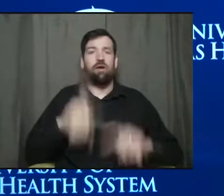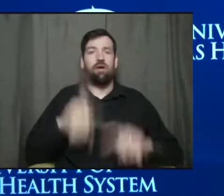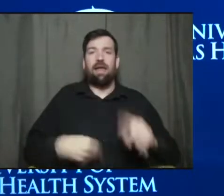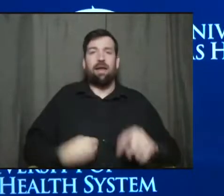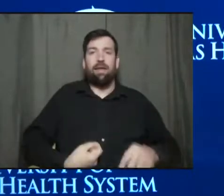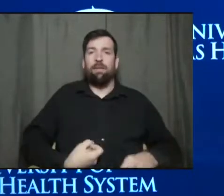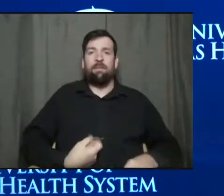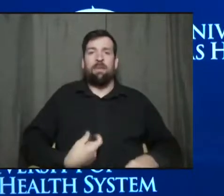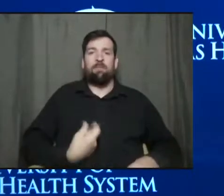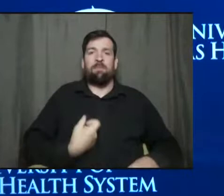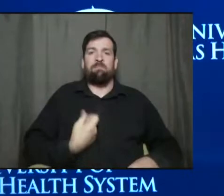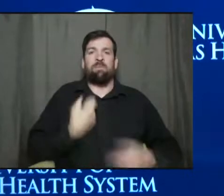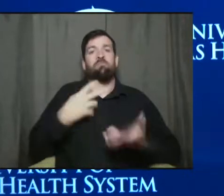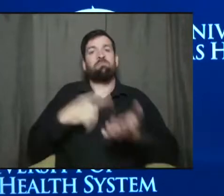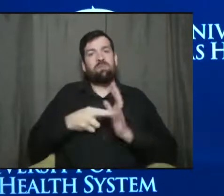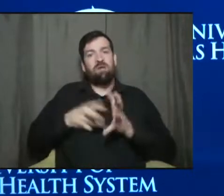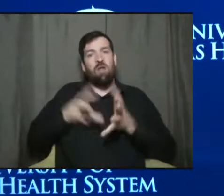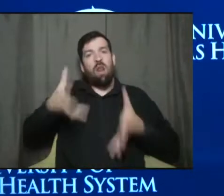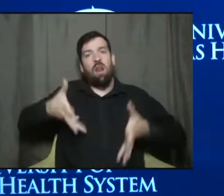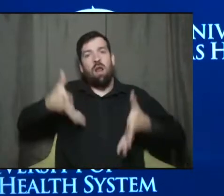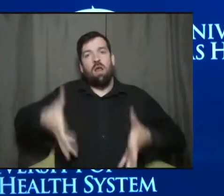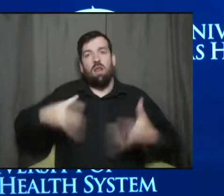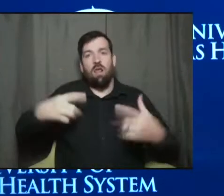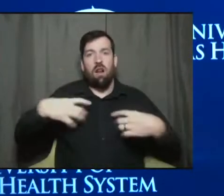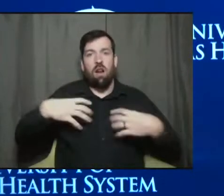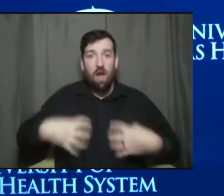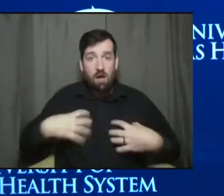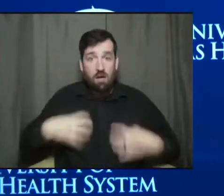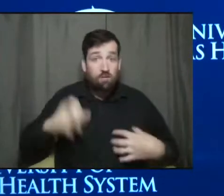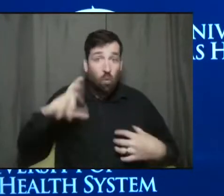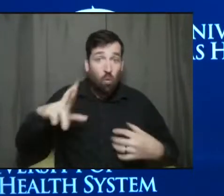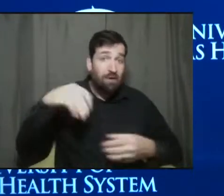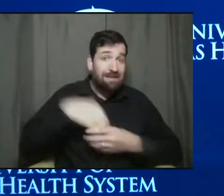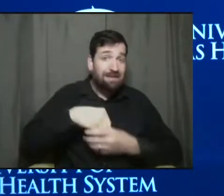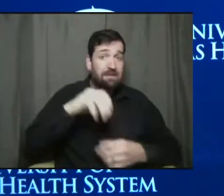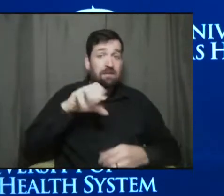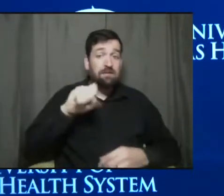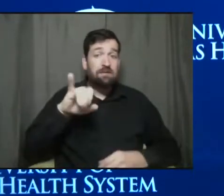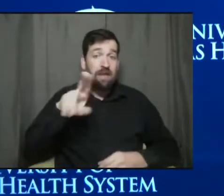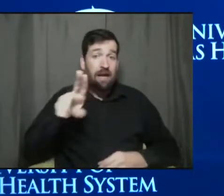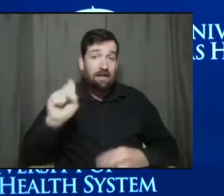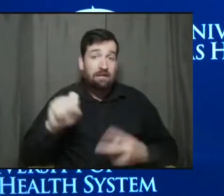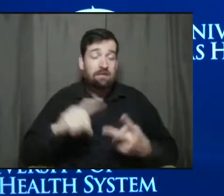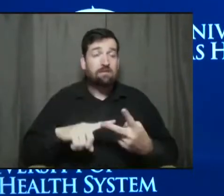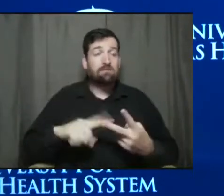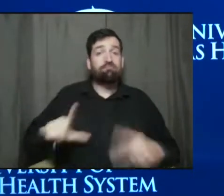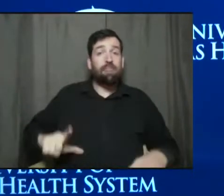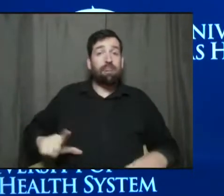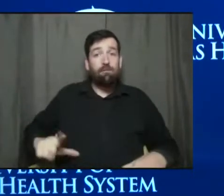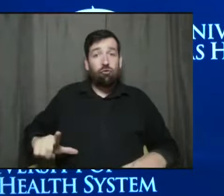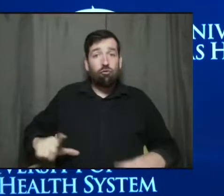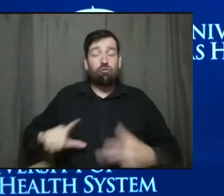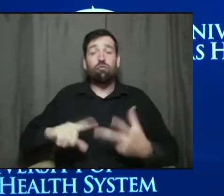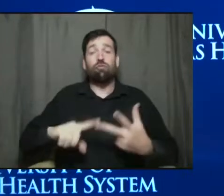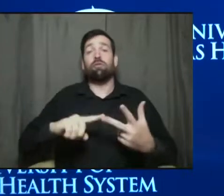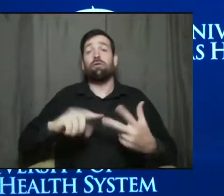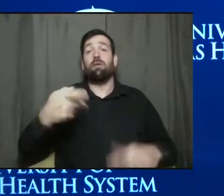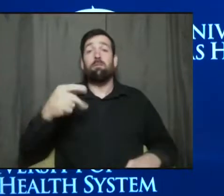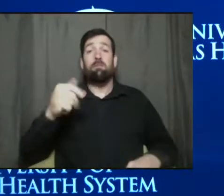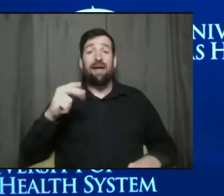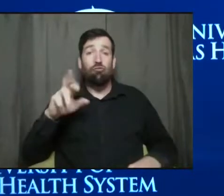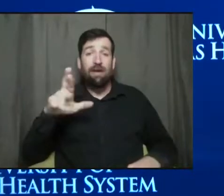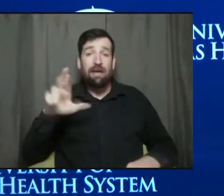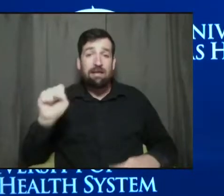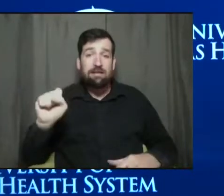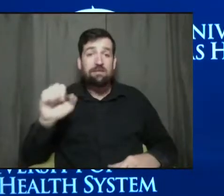stuff sits in your lungs or in your sinuses or in your liver or in your pancreas or in your skin